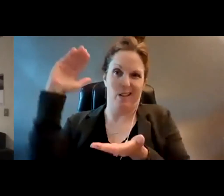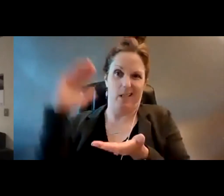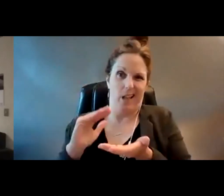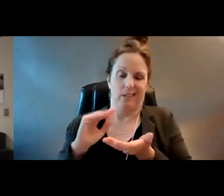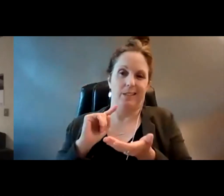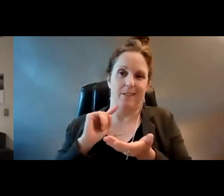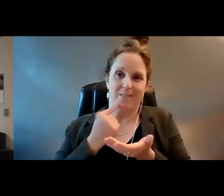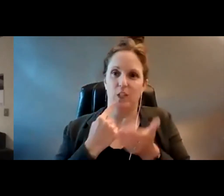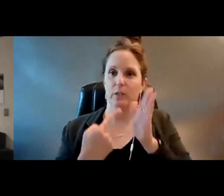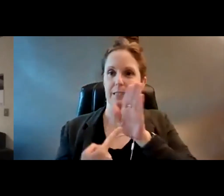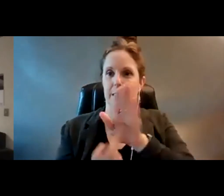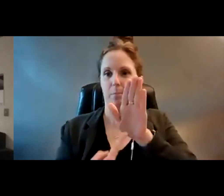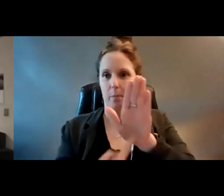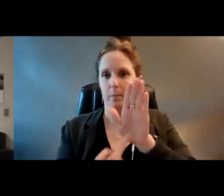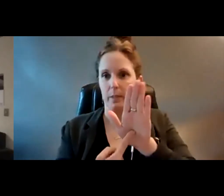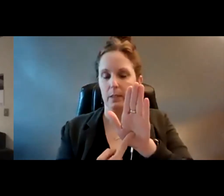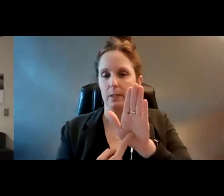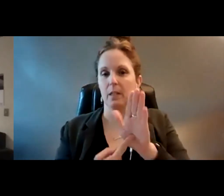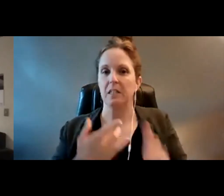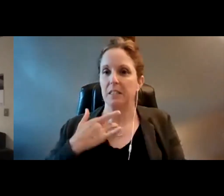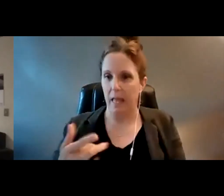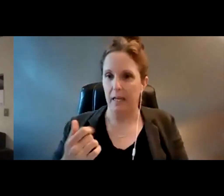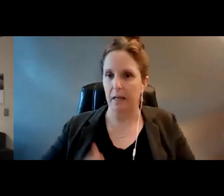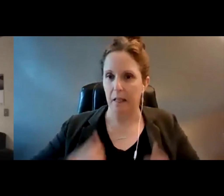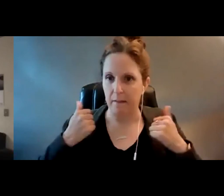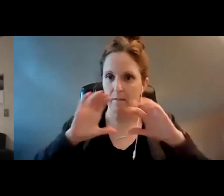were, they tended to be